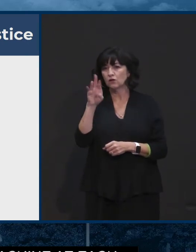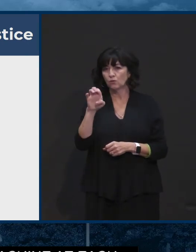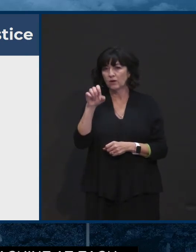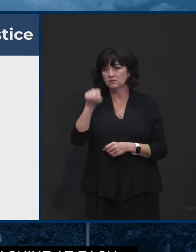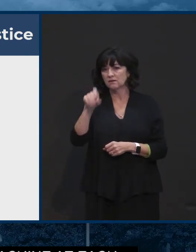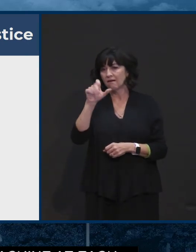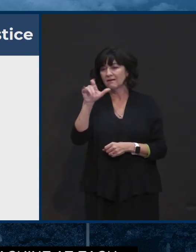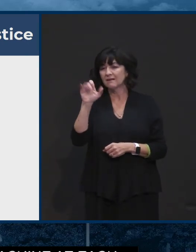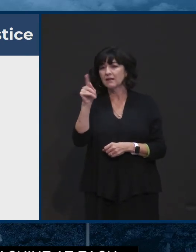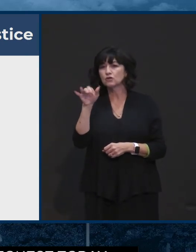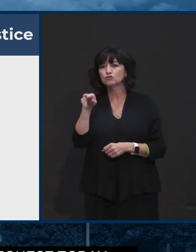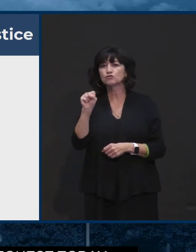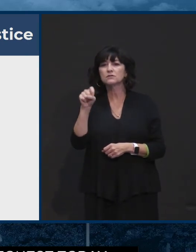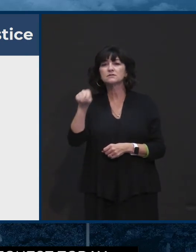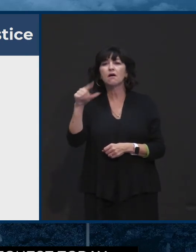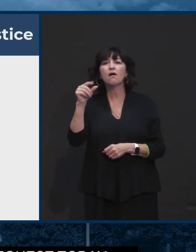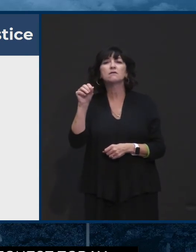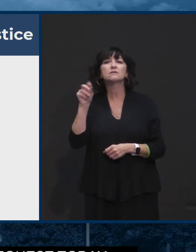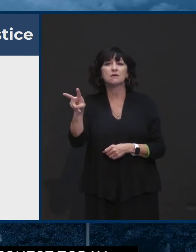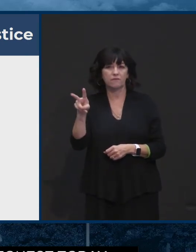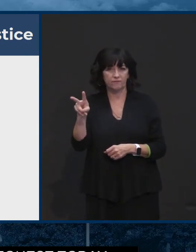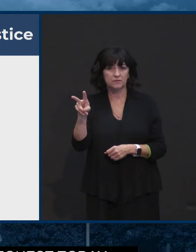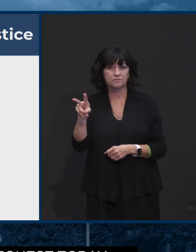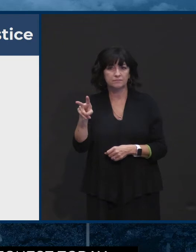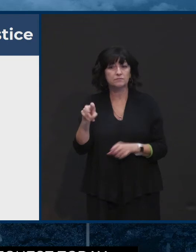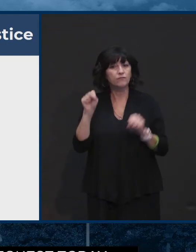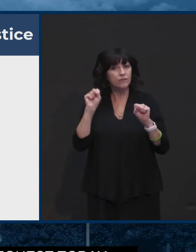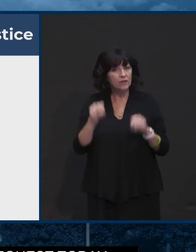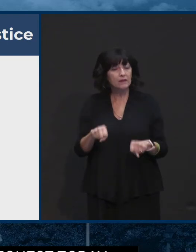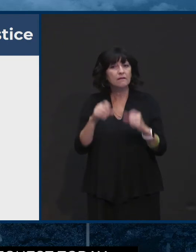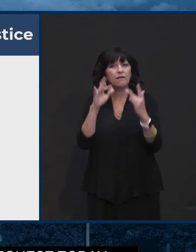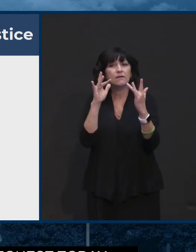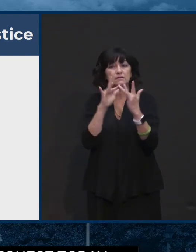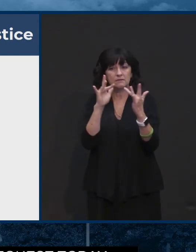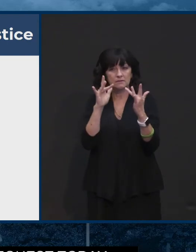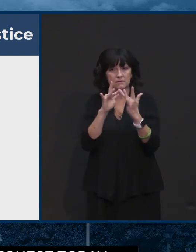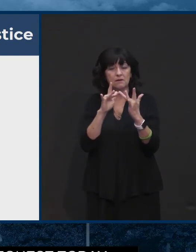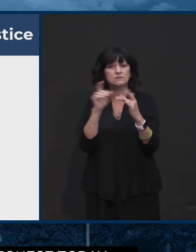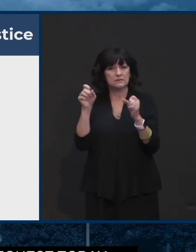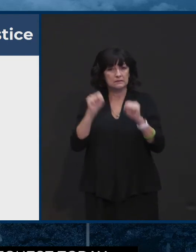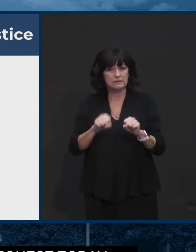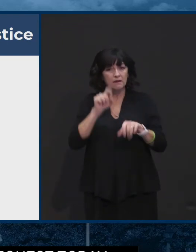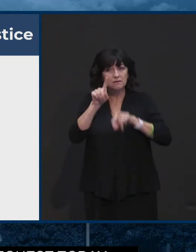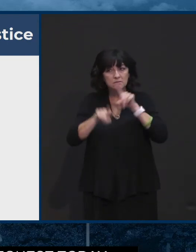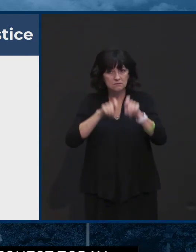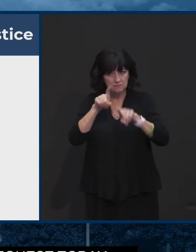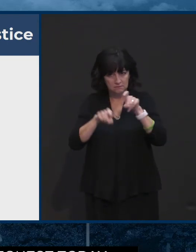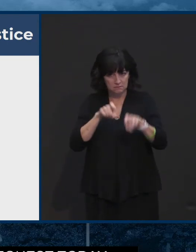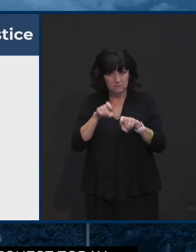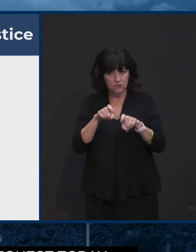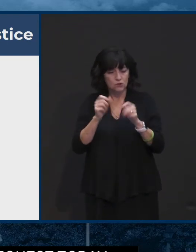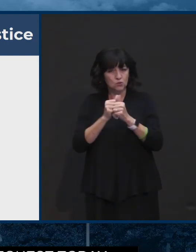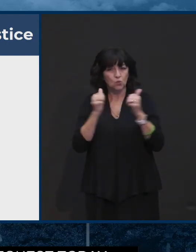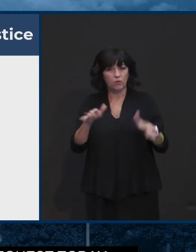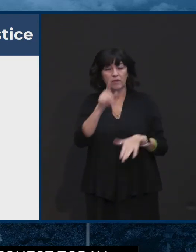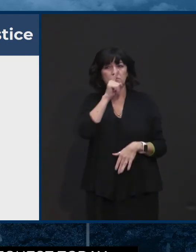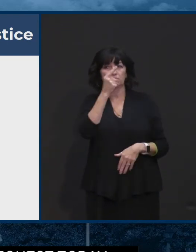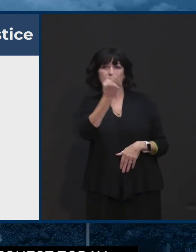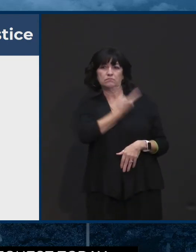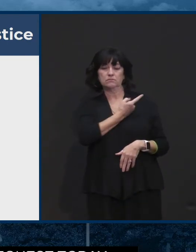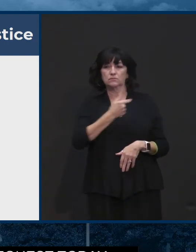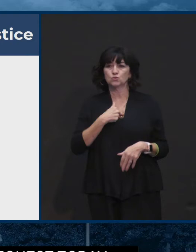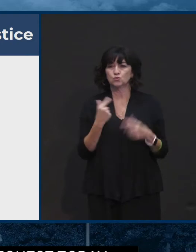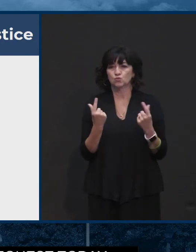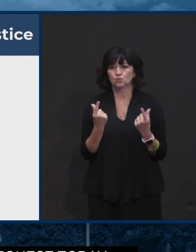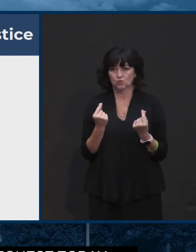in person or by phone, irrespective of no soliciting signs, but are prohibited from doing so within 50 feet